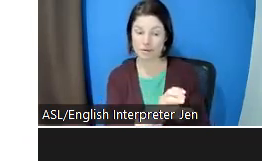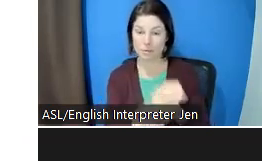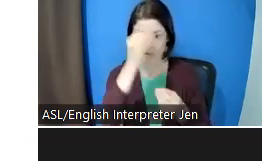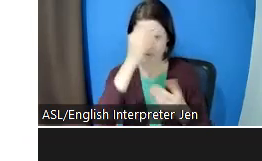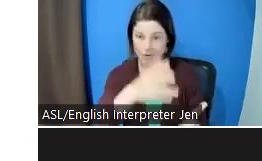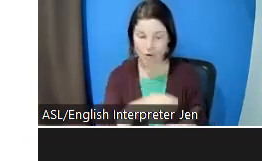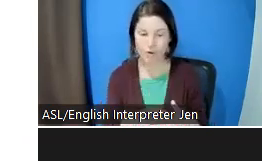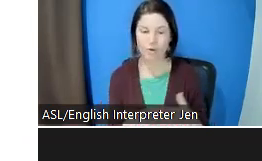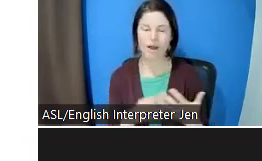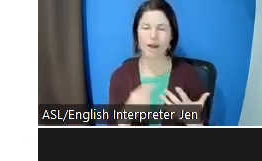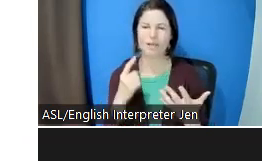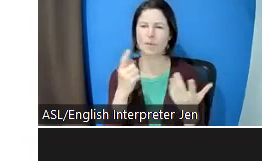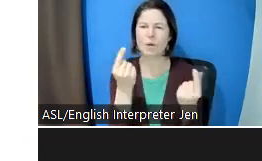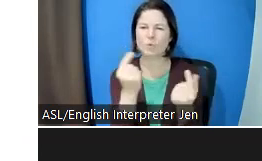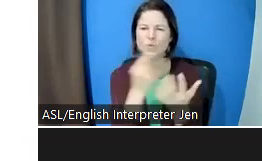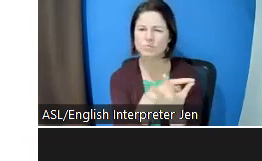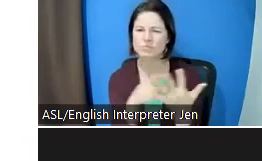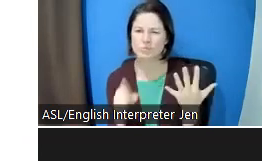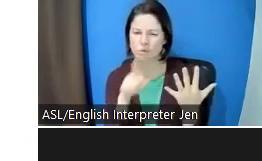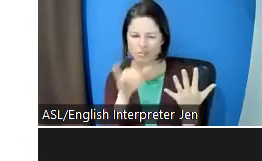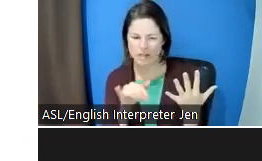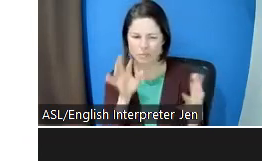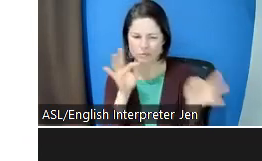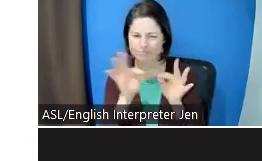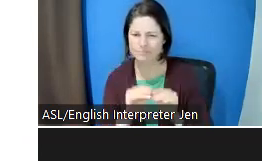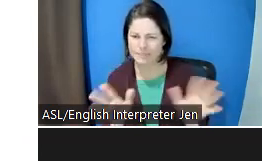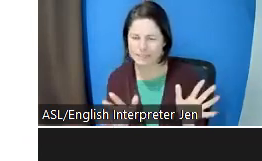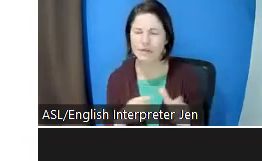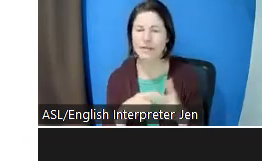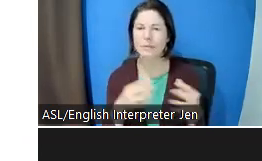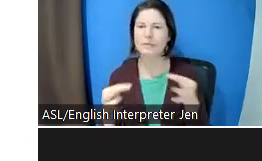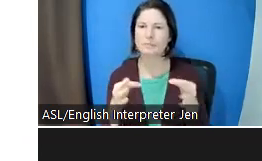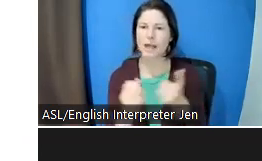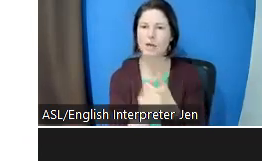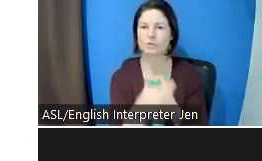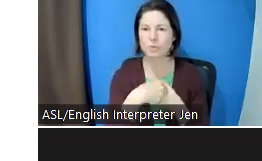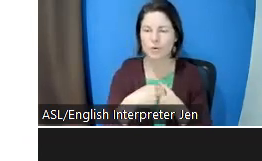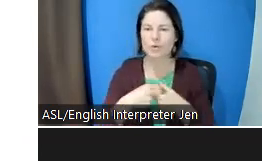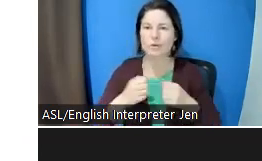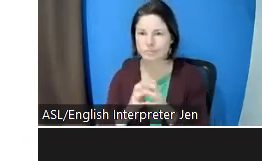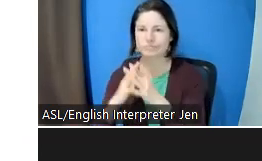to get into the hub project implementation.